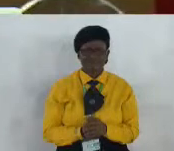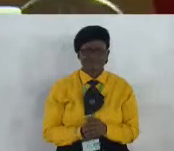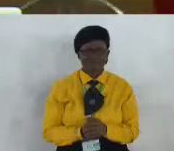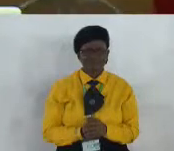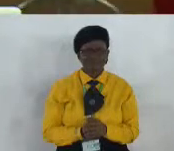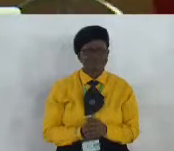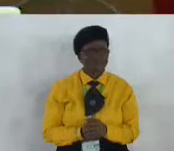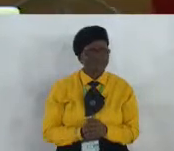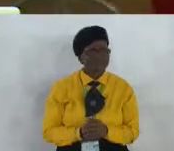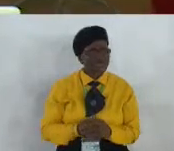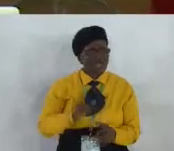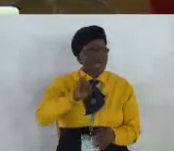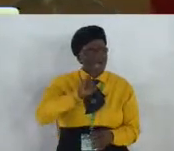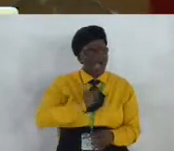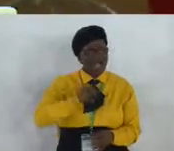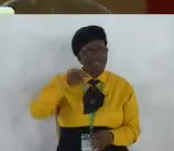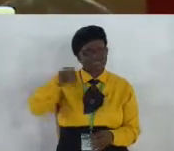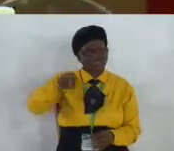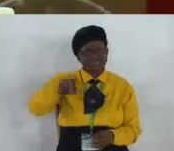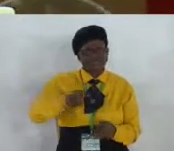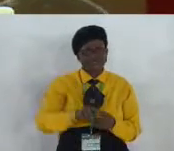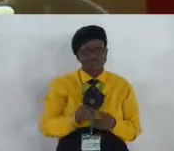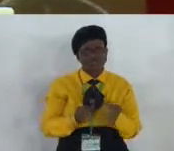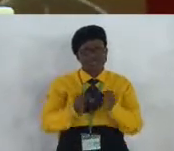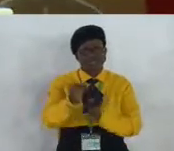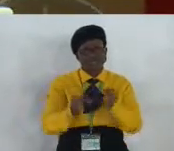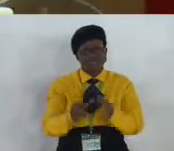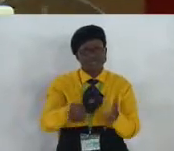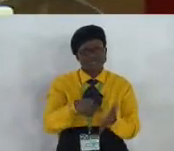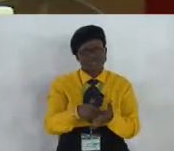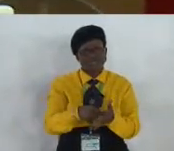I need to explain this